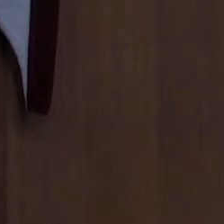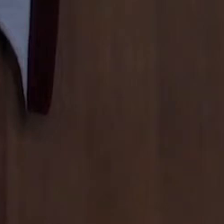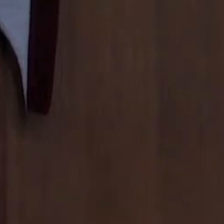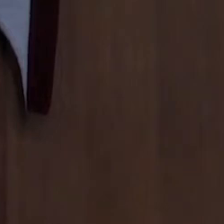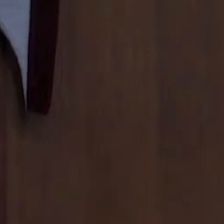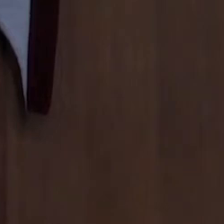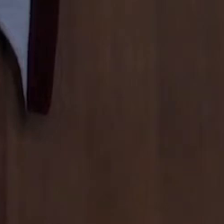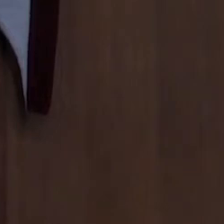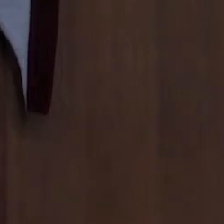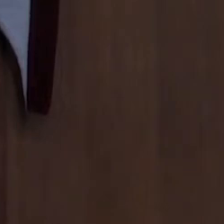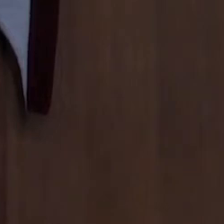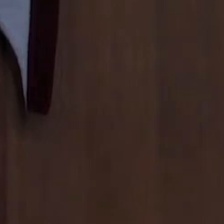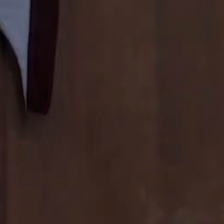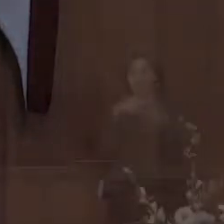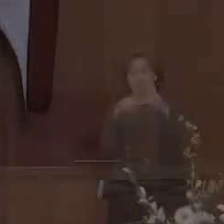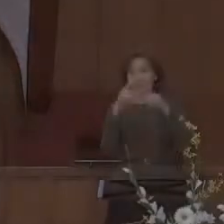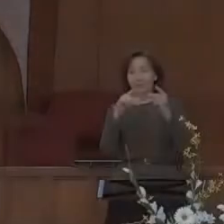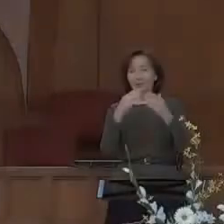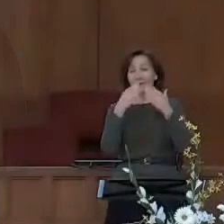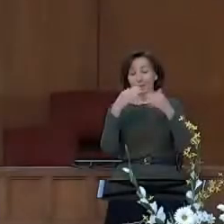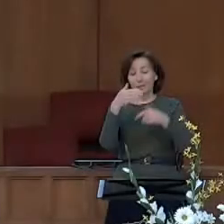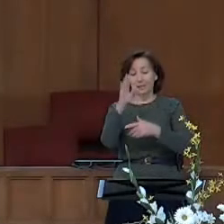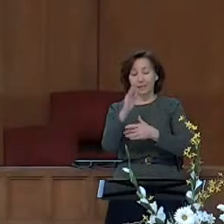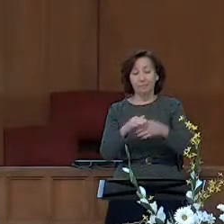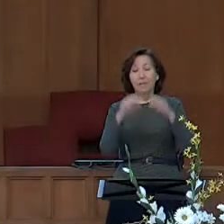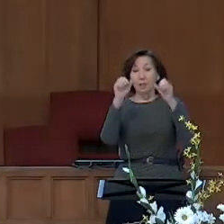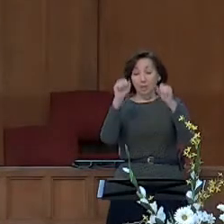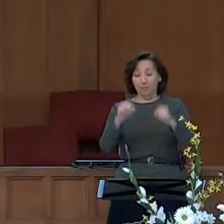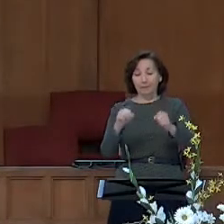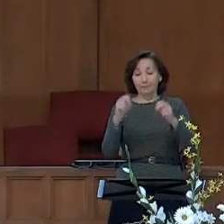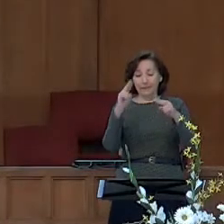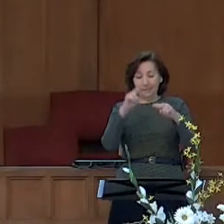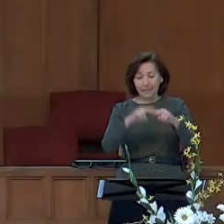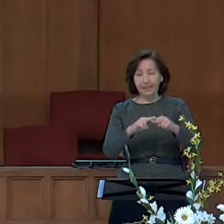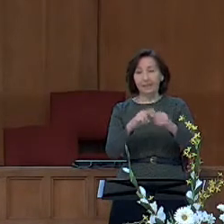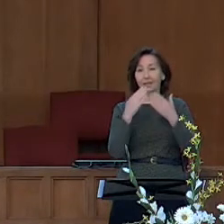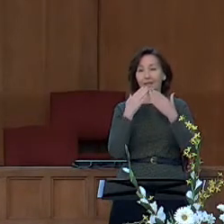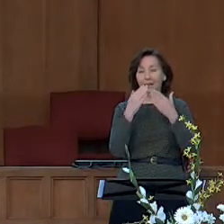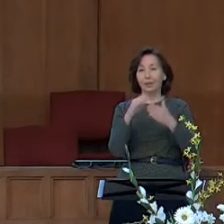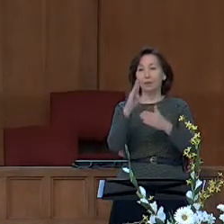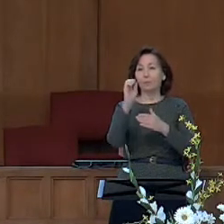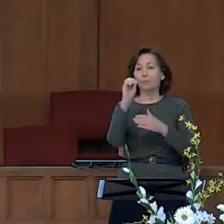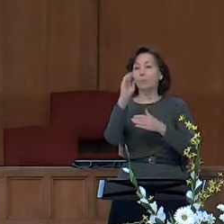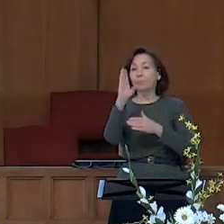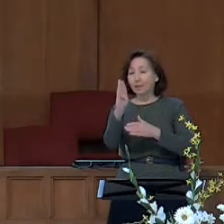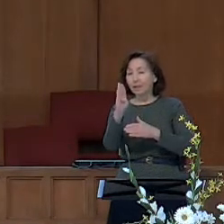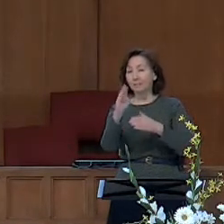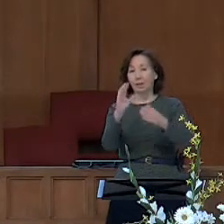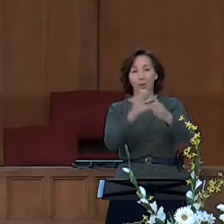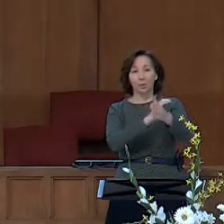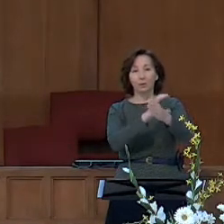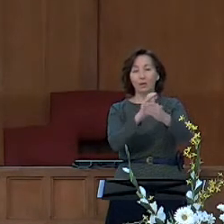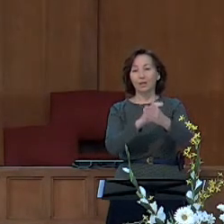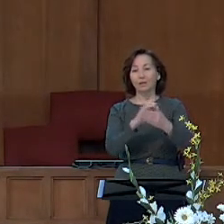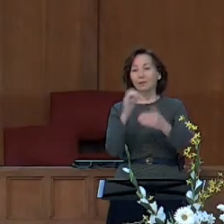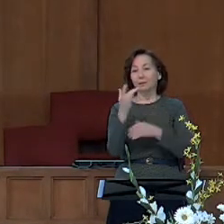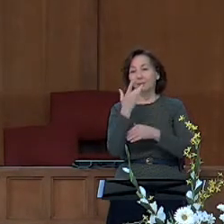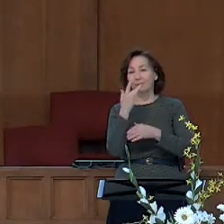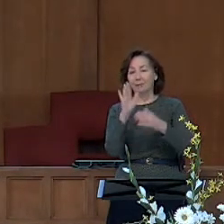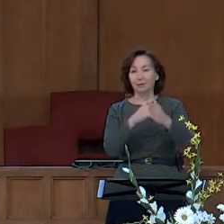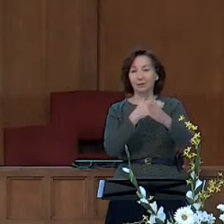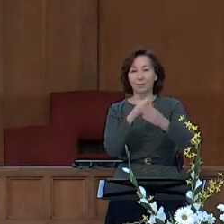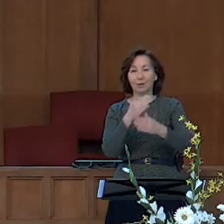God. Thanks be to God. Amen. You may be seated. Thank you, Bob. Thank you, choir. Love that song. That was one of my dad's